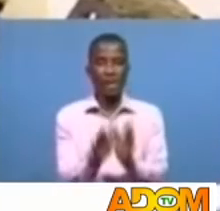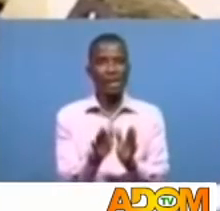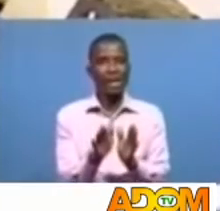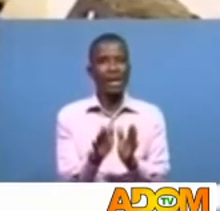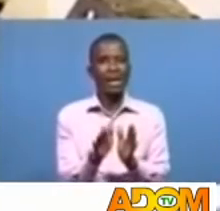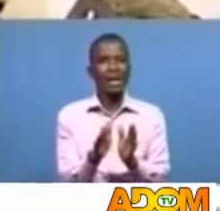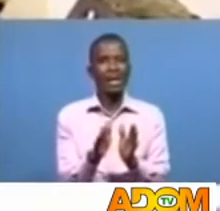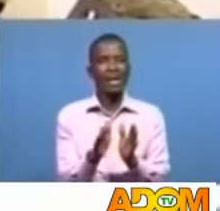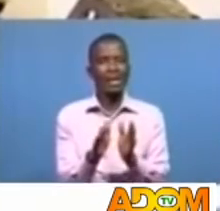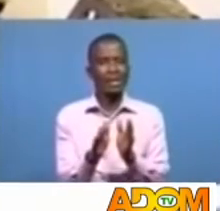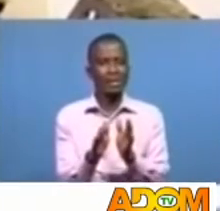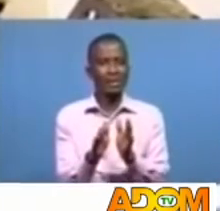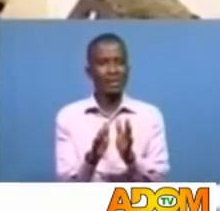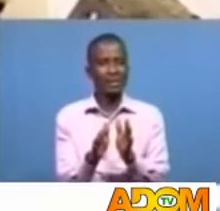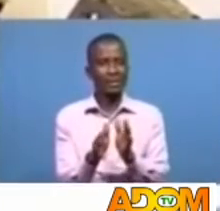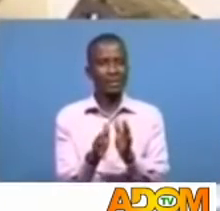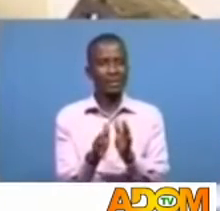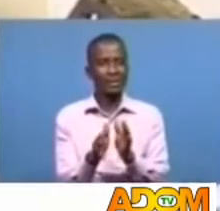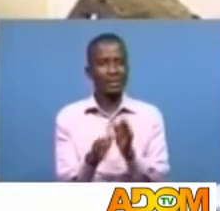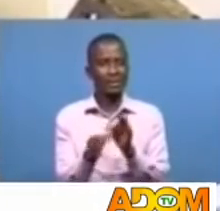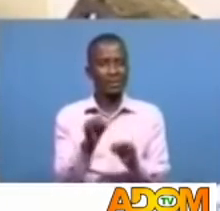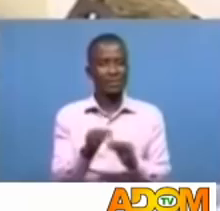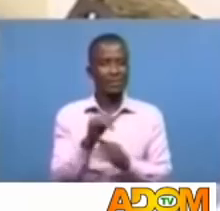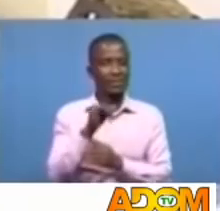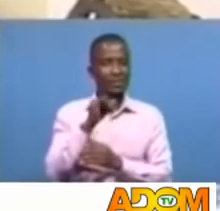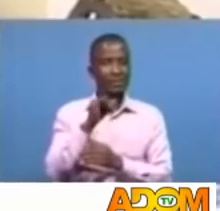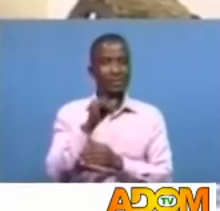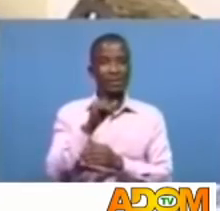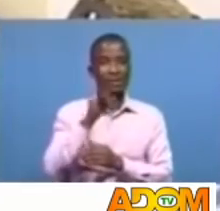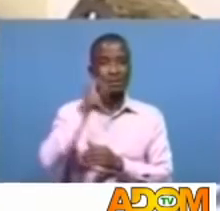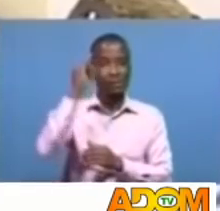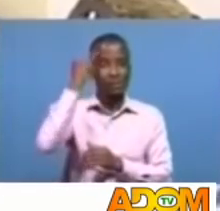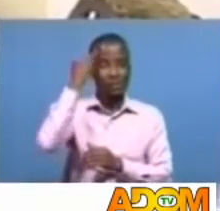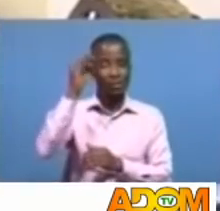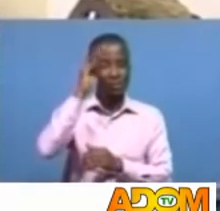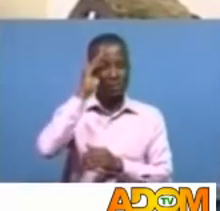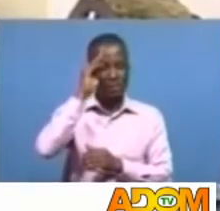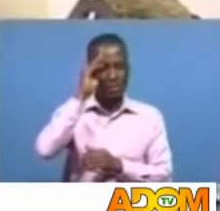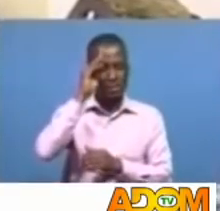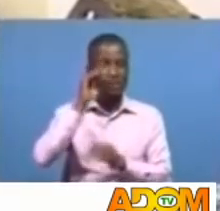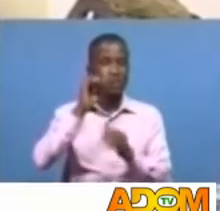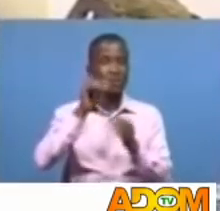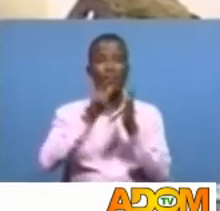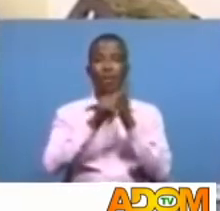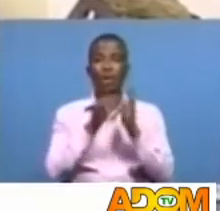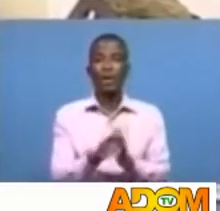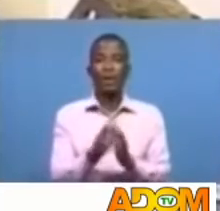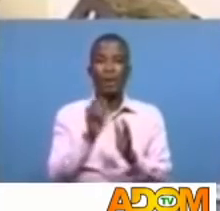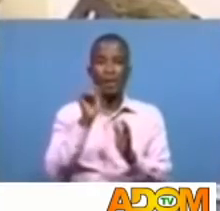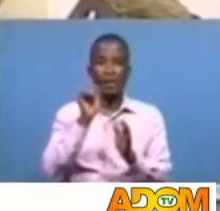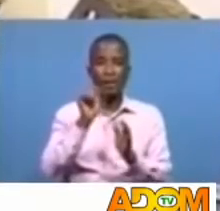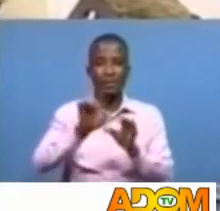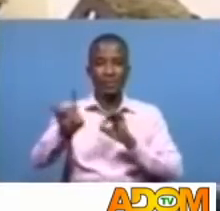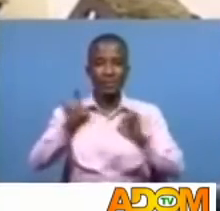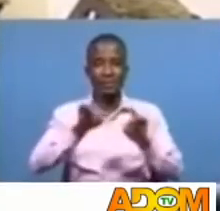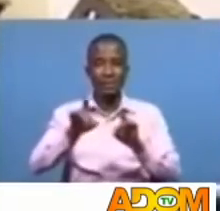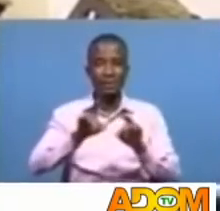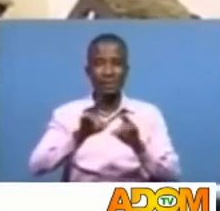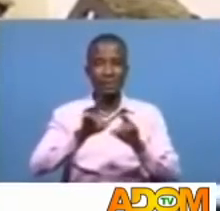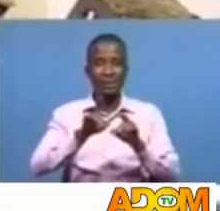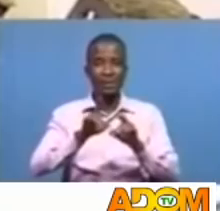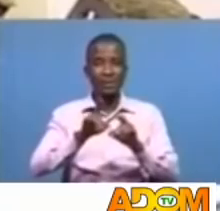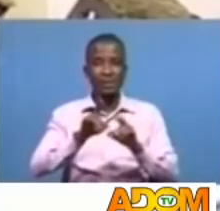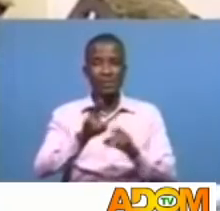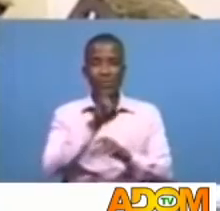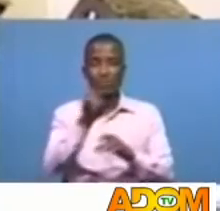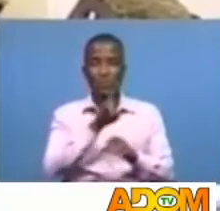This petition, my lords, has been conducted in a piecemeal fashion, which